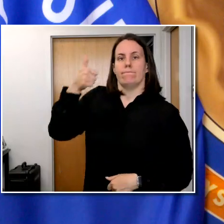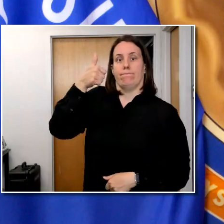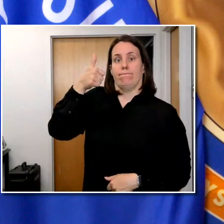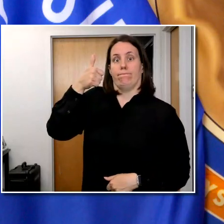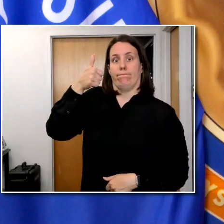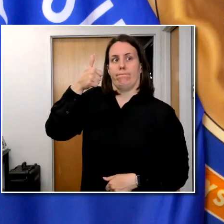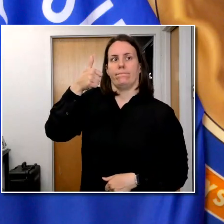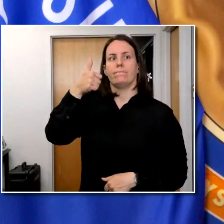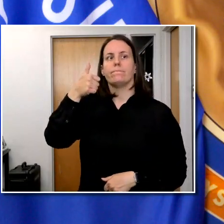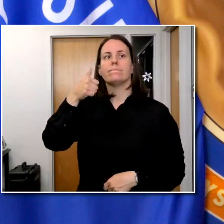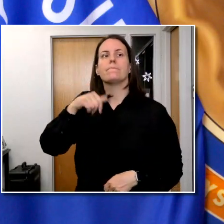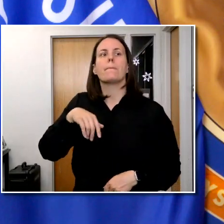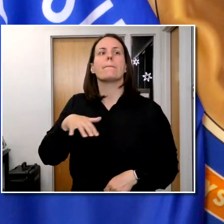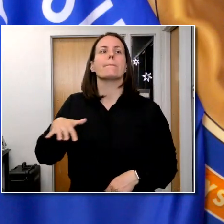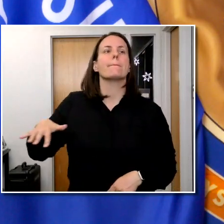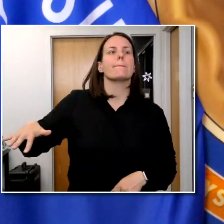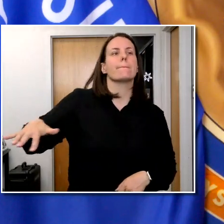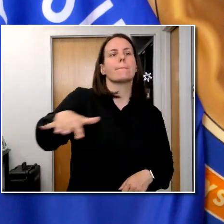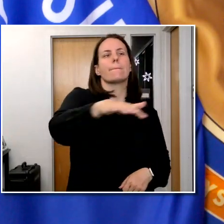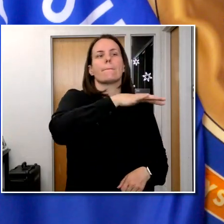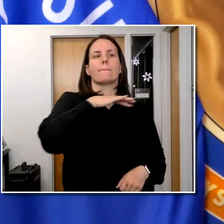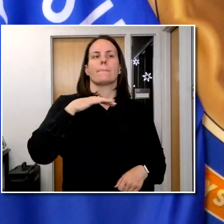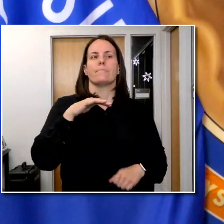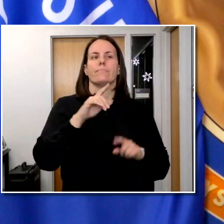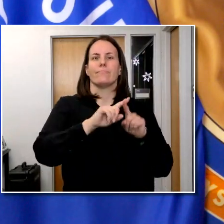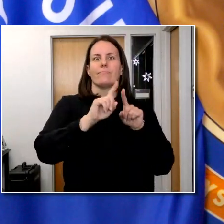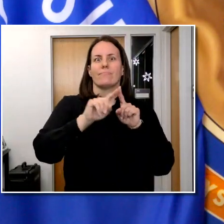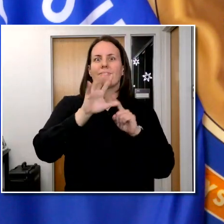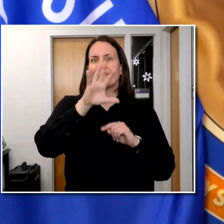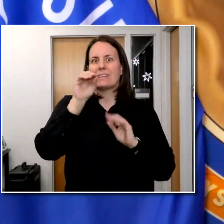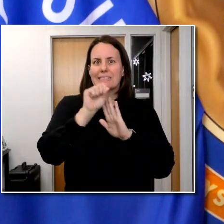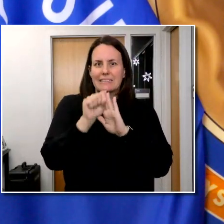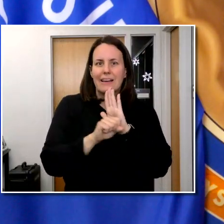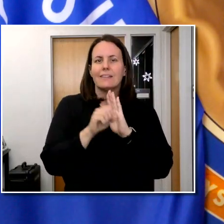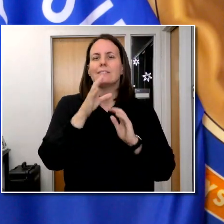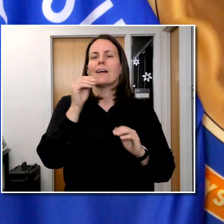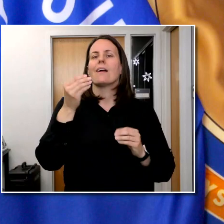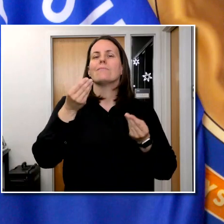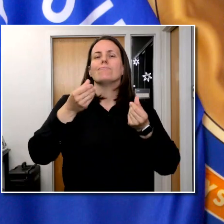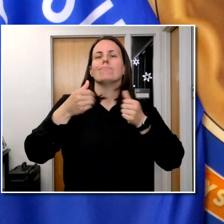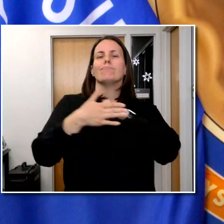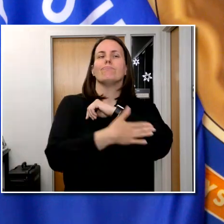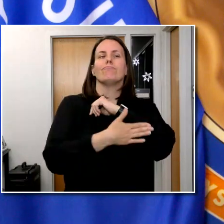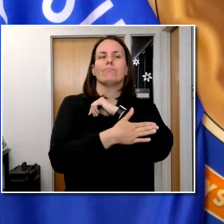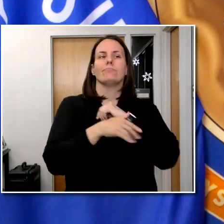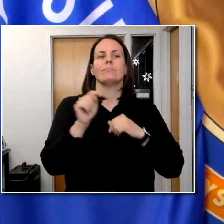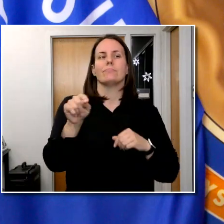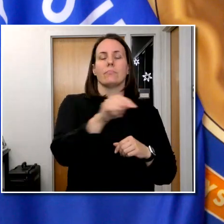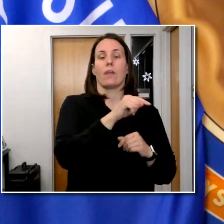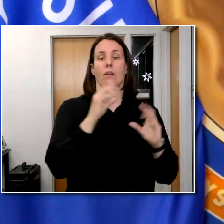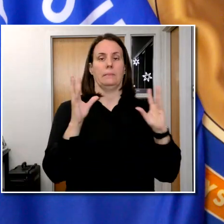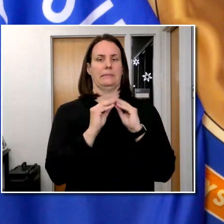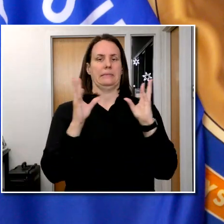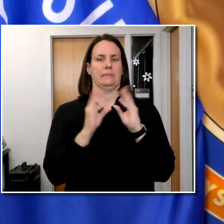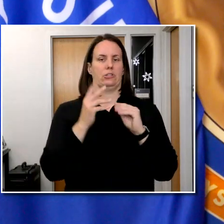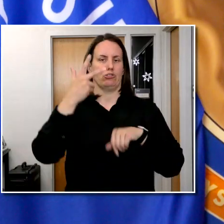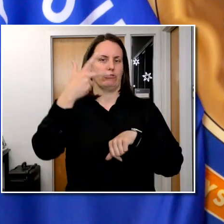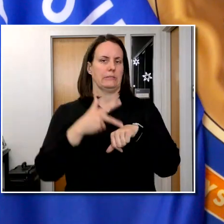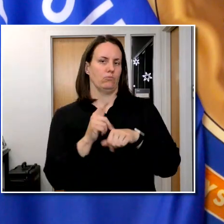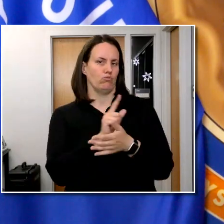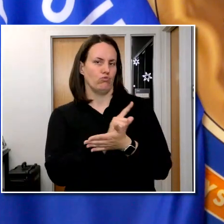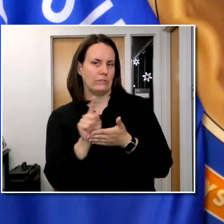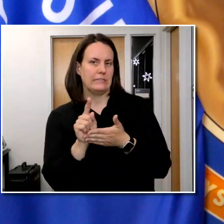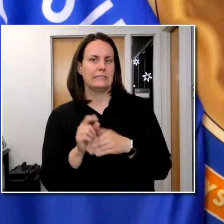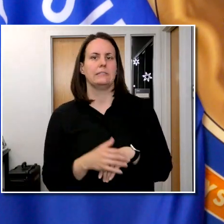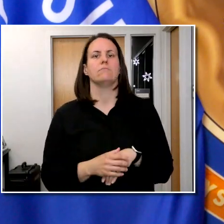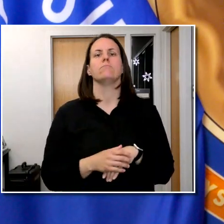on a call with the National Guard Bureau either 2 or 3 times a week, depending on how the week is going. And in terms of